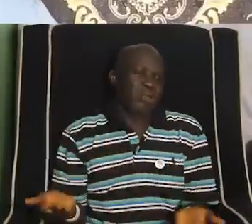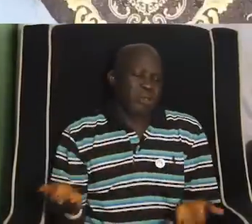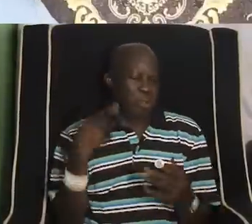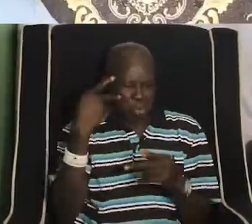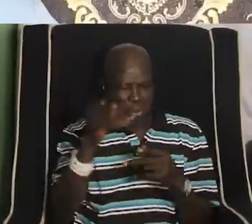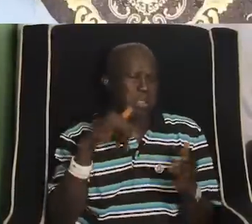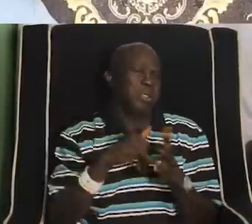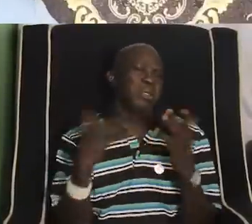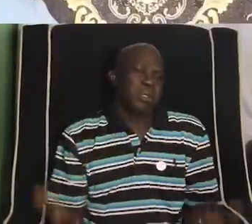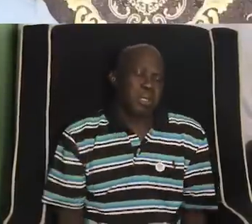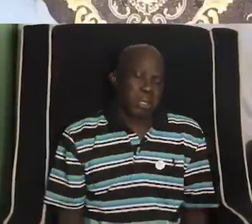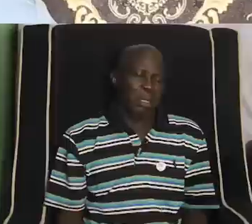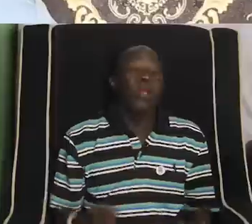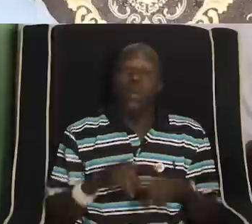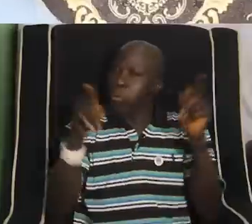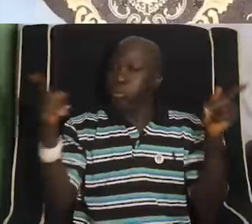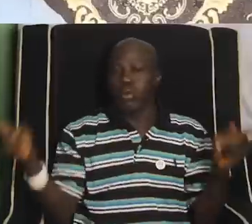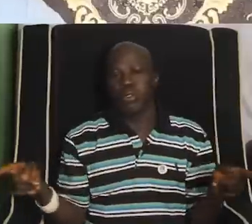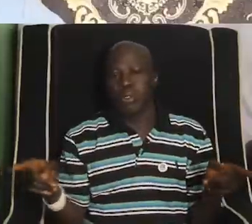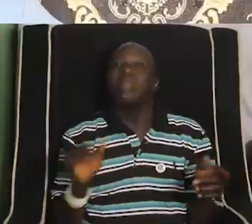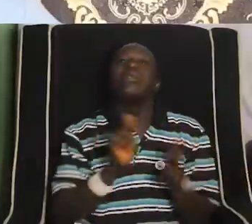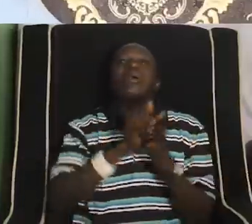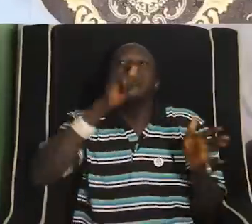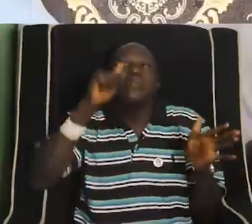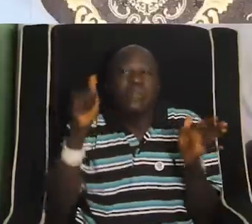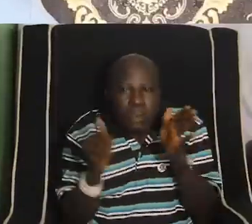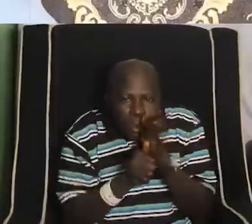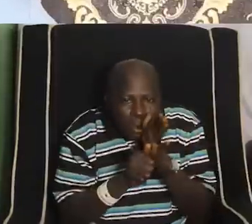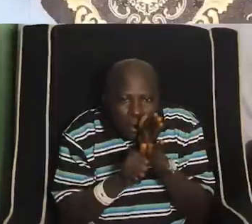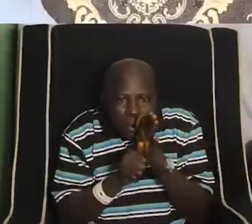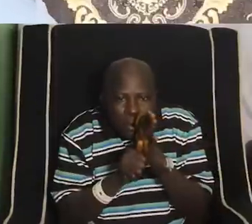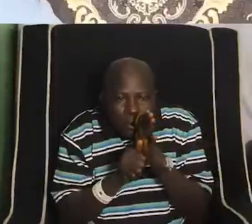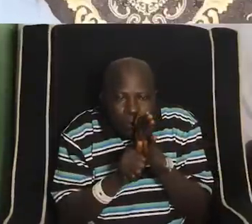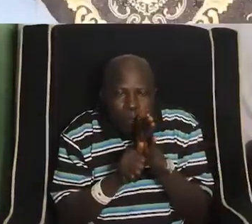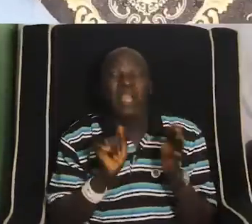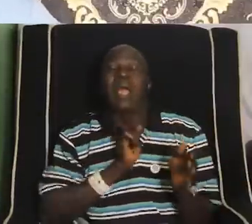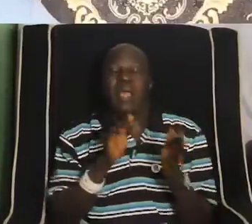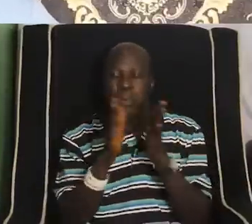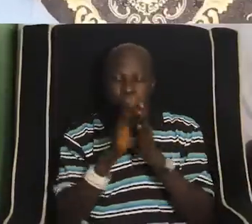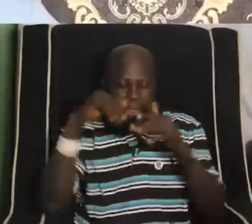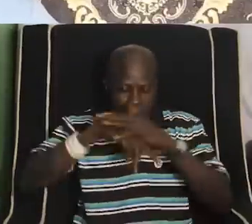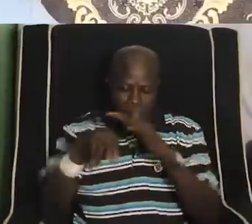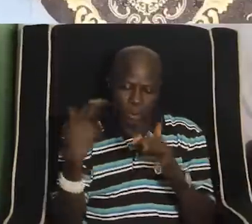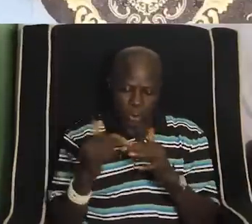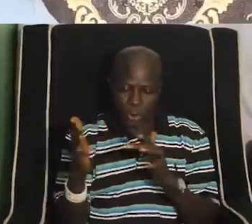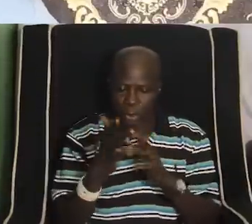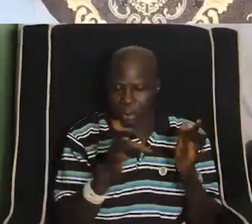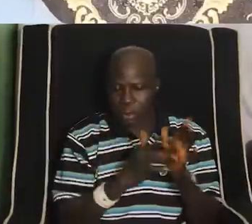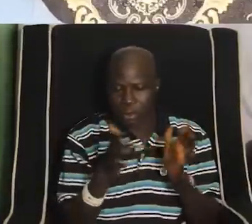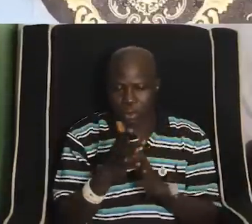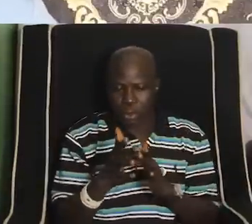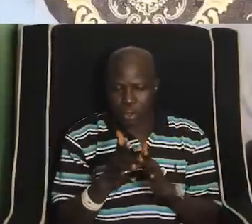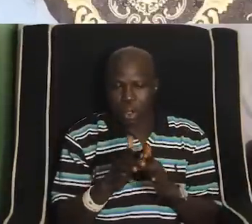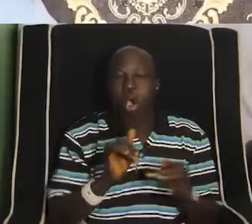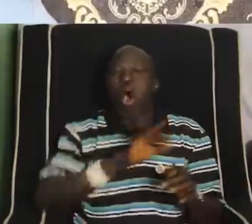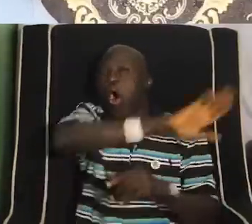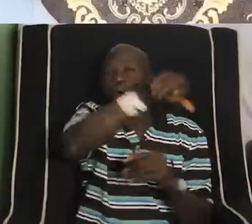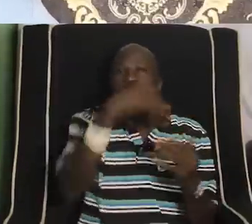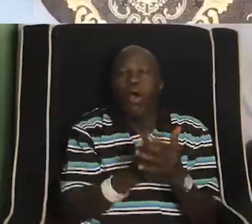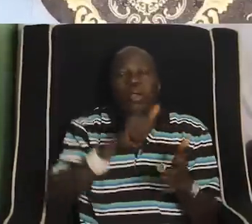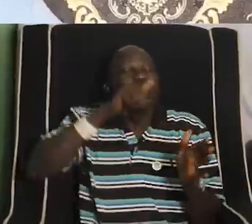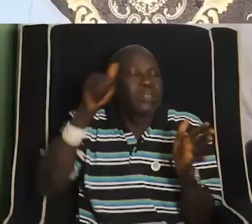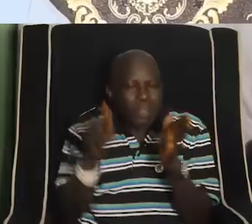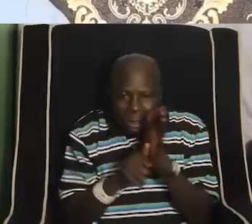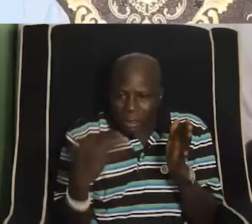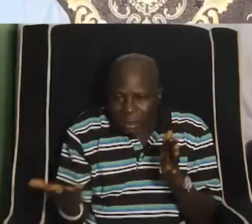Ari ngba na. You will see then. Asiri kan be. There is a secret. Mo gbadura loruko Jesus. I pray in the name of Jesus. Oh, we koko ne. That